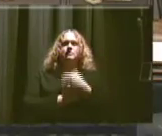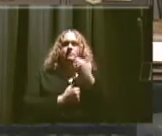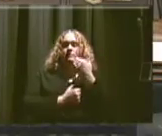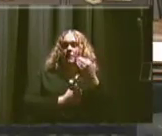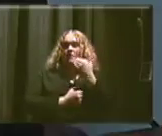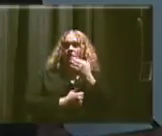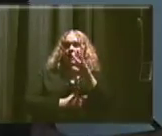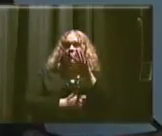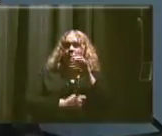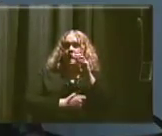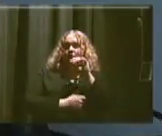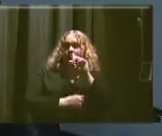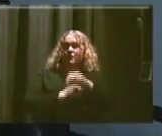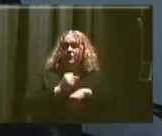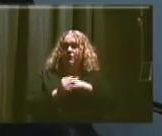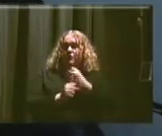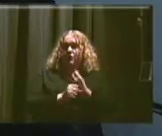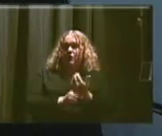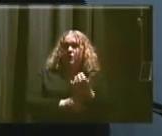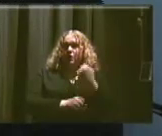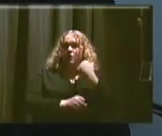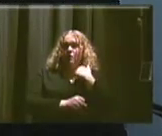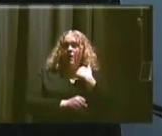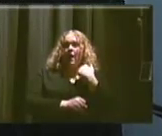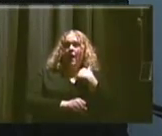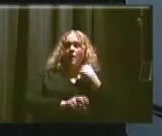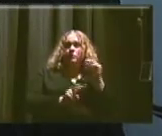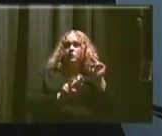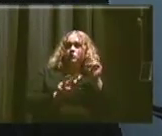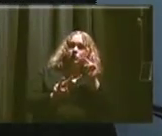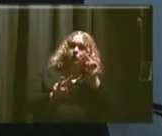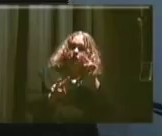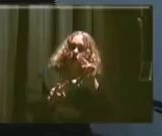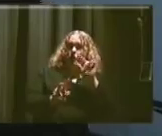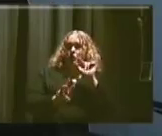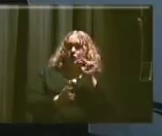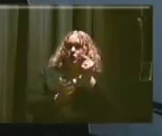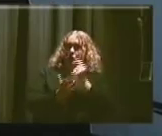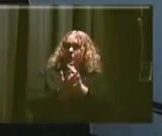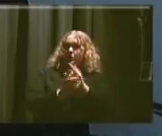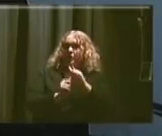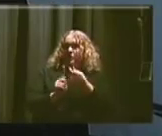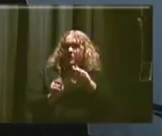50 years ago, I was looking forward to graduating from this place.